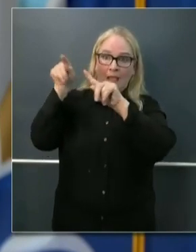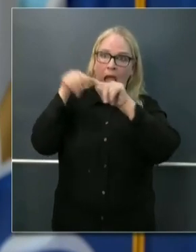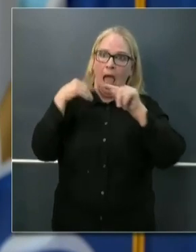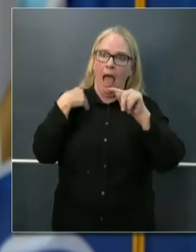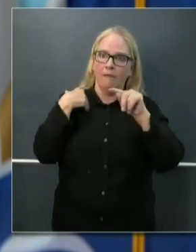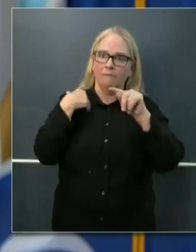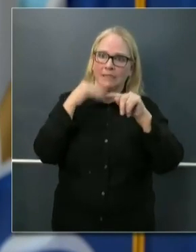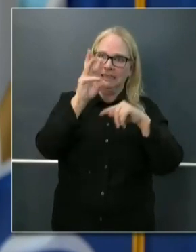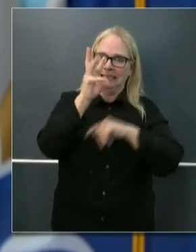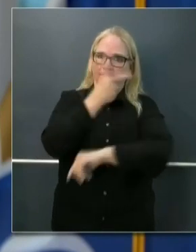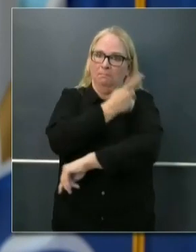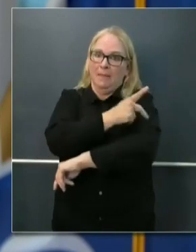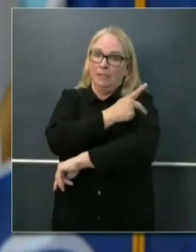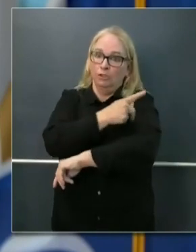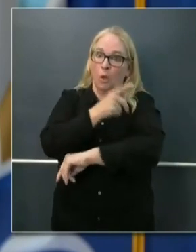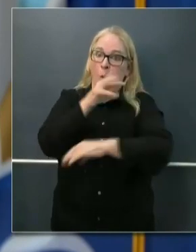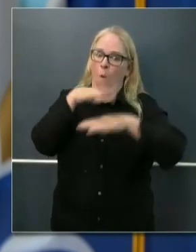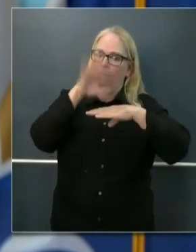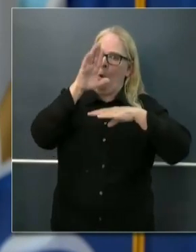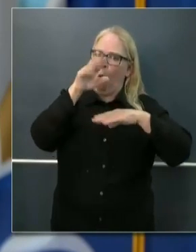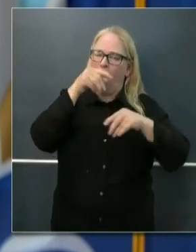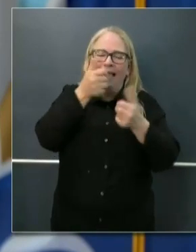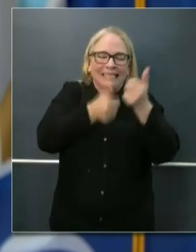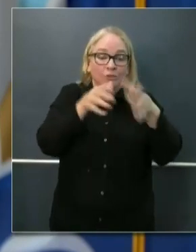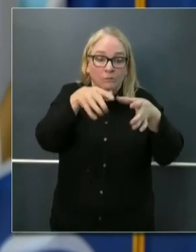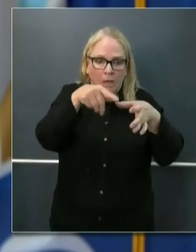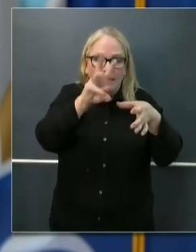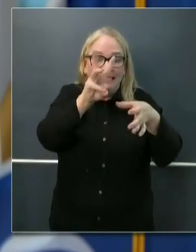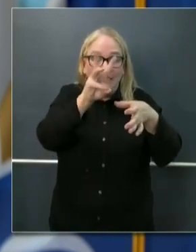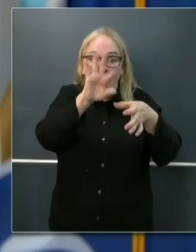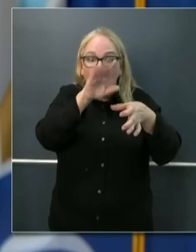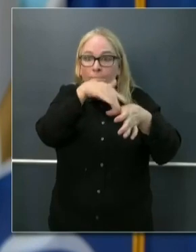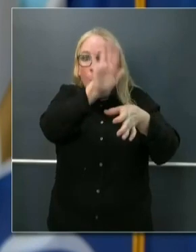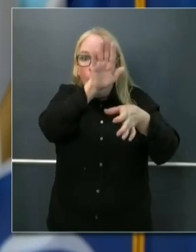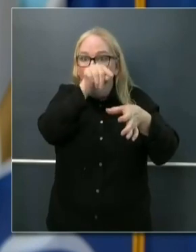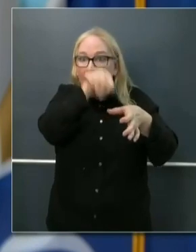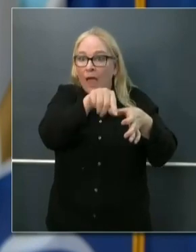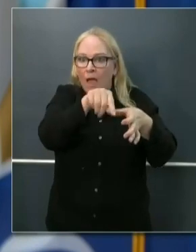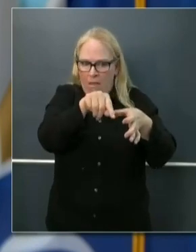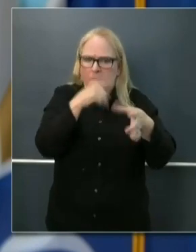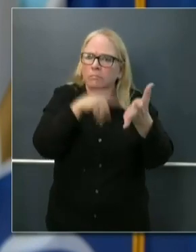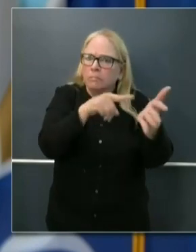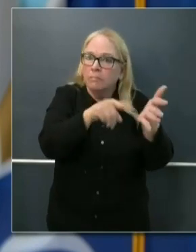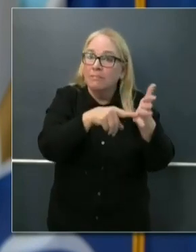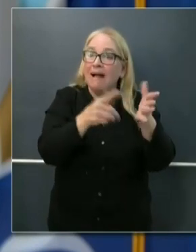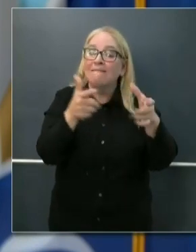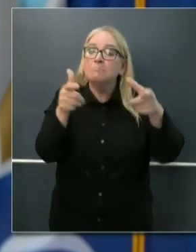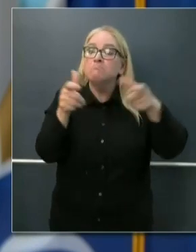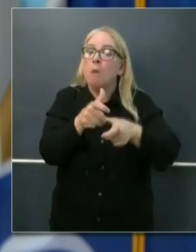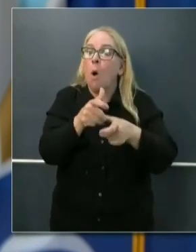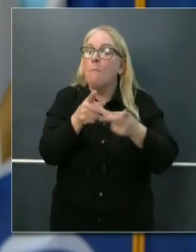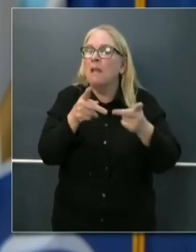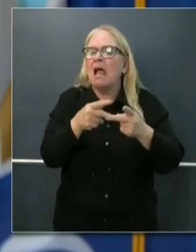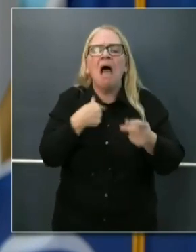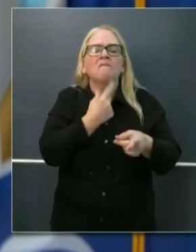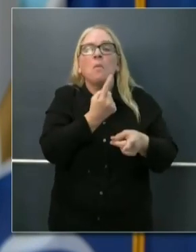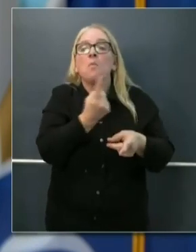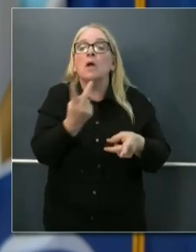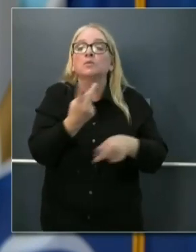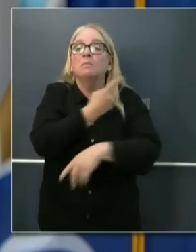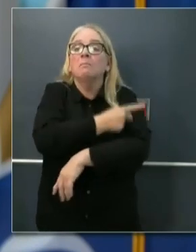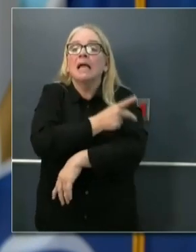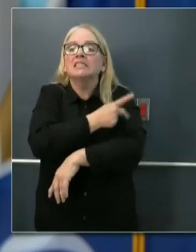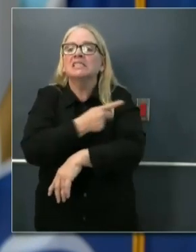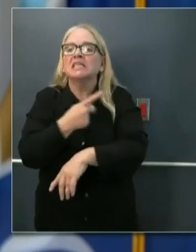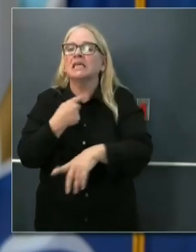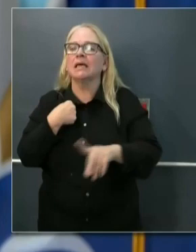also working hard to get into those smaller sites where there's maybe just 1 or 2 patients. Don't be patient, because none of us should